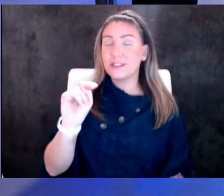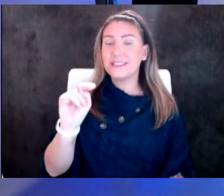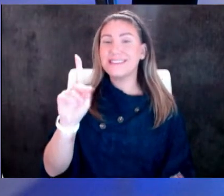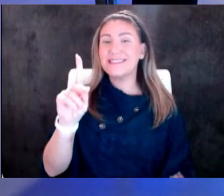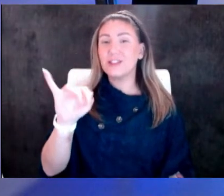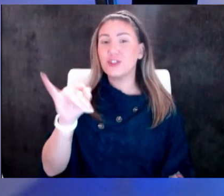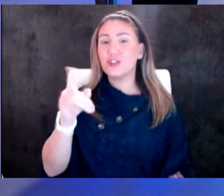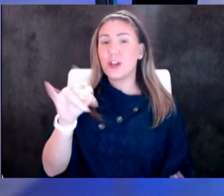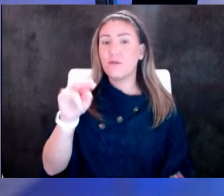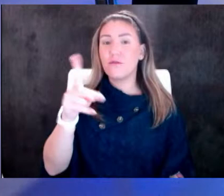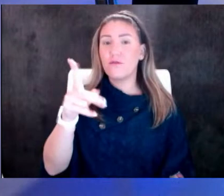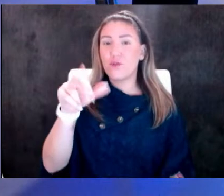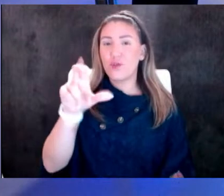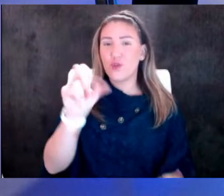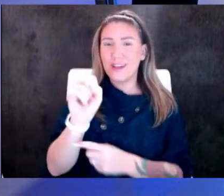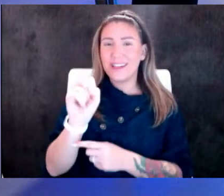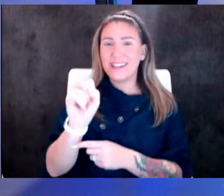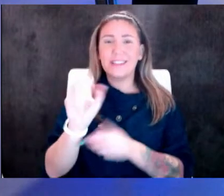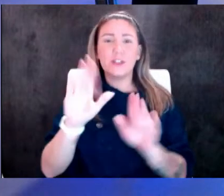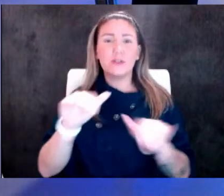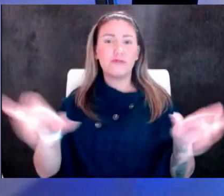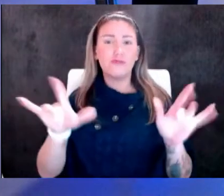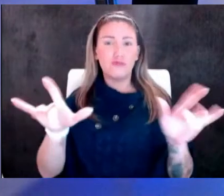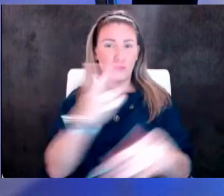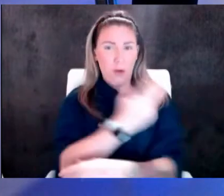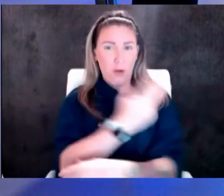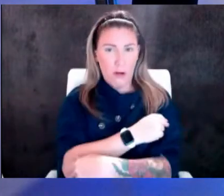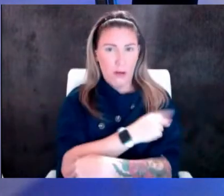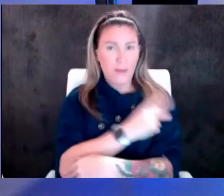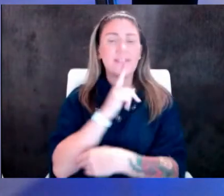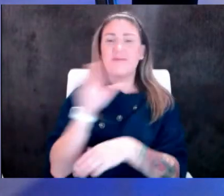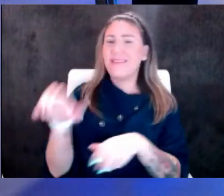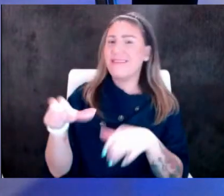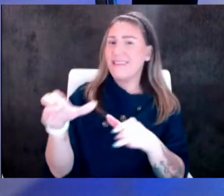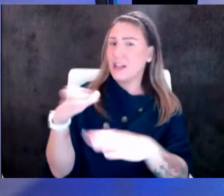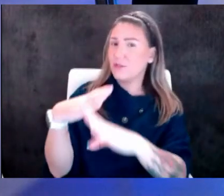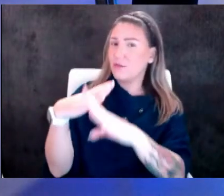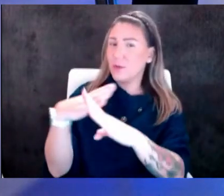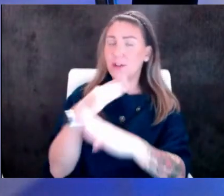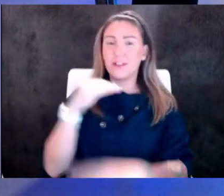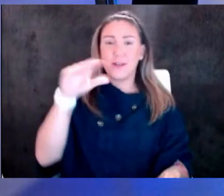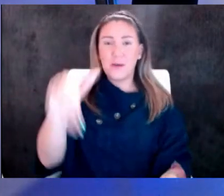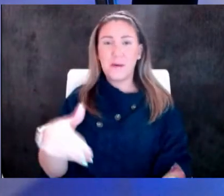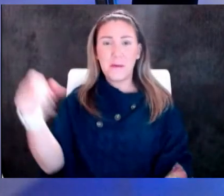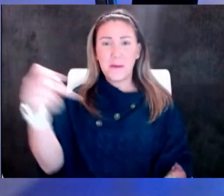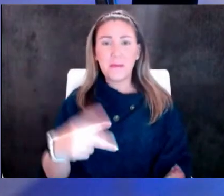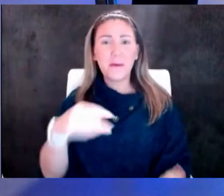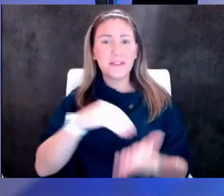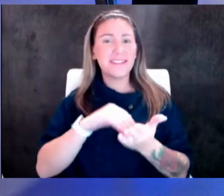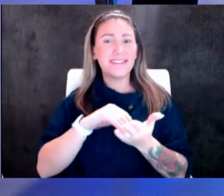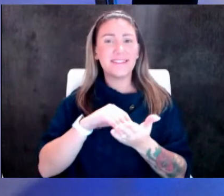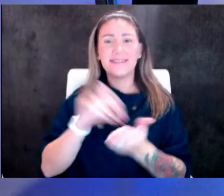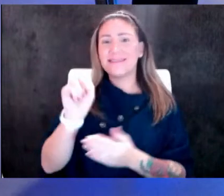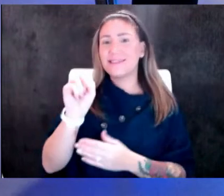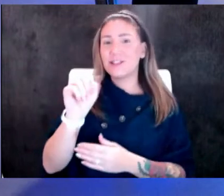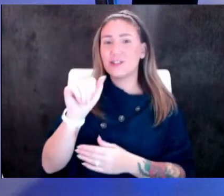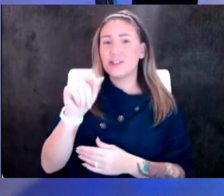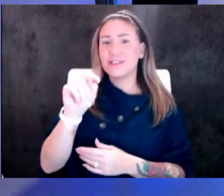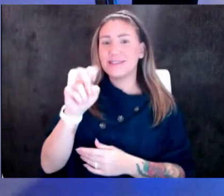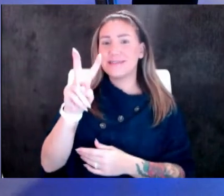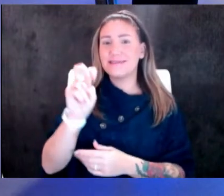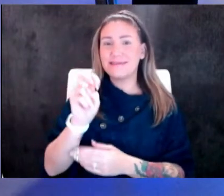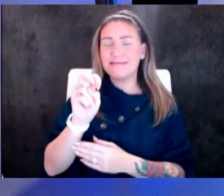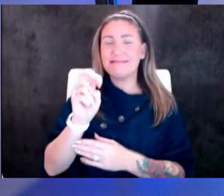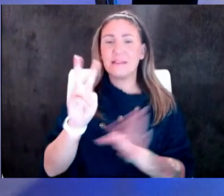injury prevention efforts here in Kansas City. And welcome back to the program, Dr. Steve Lauer, an outstanding pediatrician here at the University of Kansas